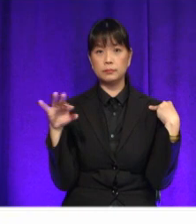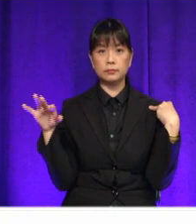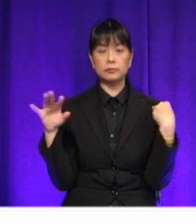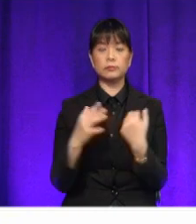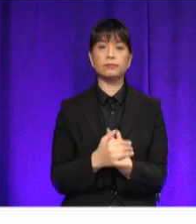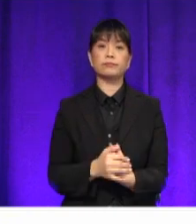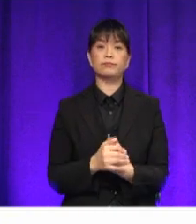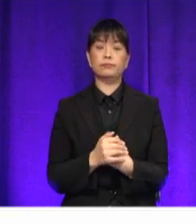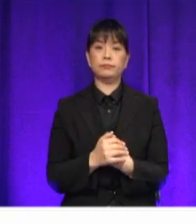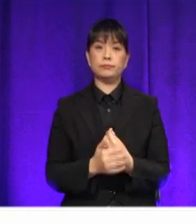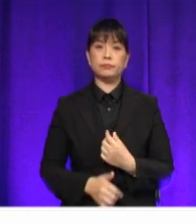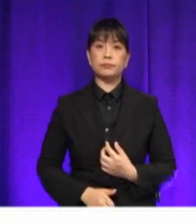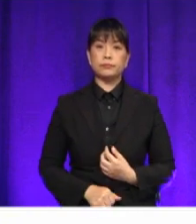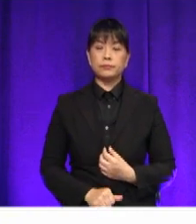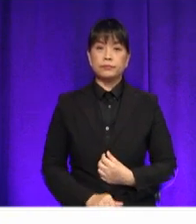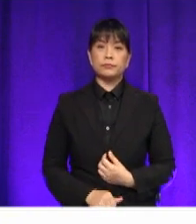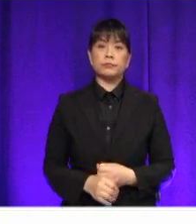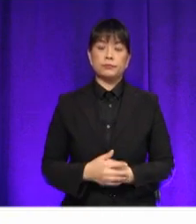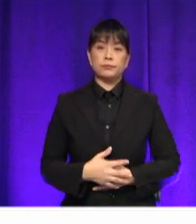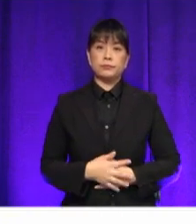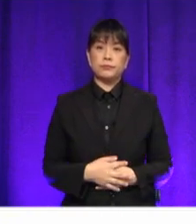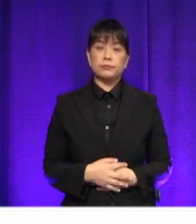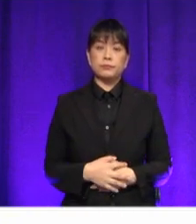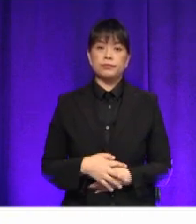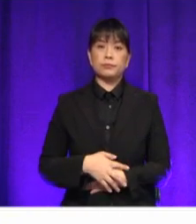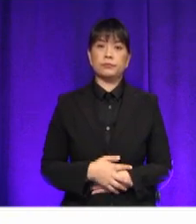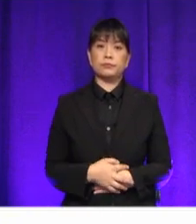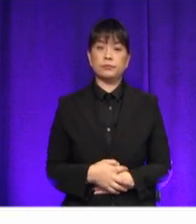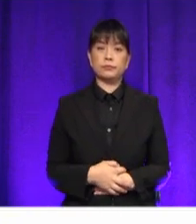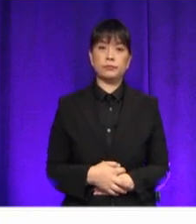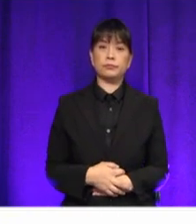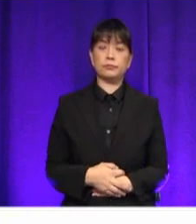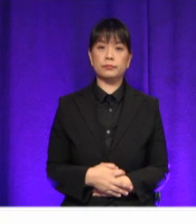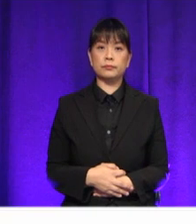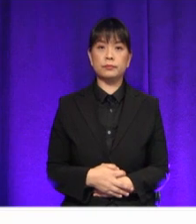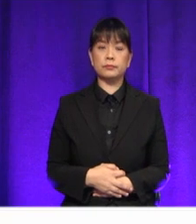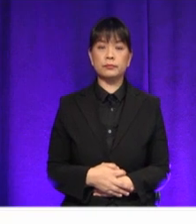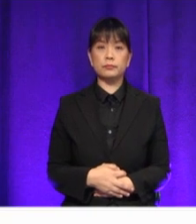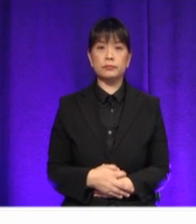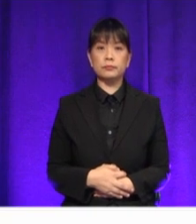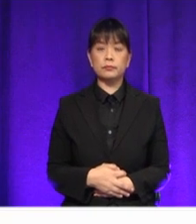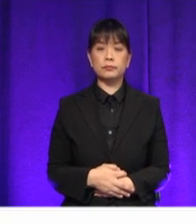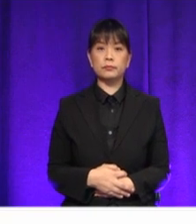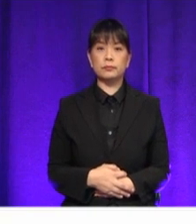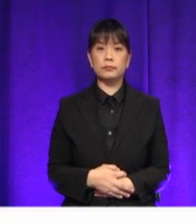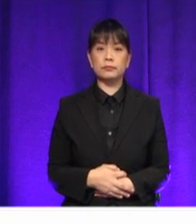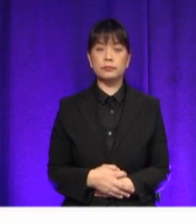Thumbs up, please, guys, if you guys are ready. We have given them ample time. Yes, I think we've given them enough time. They are ready. Okay, let's start.